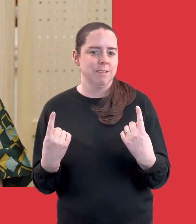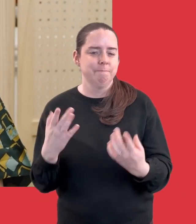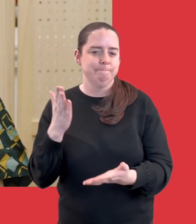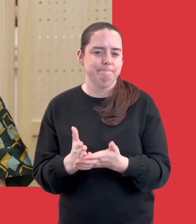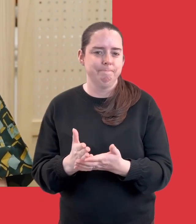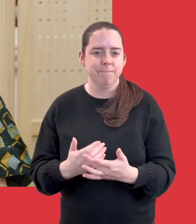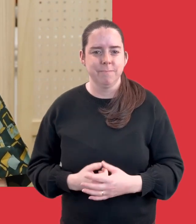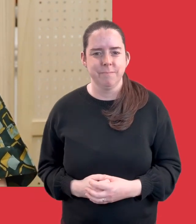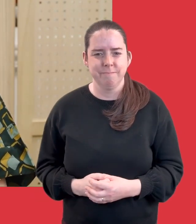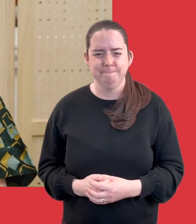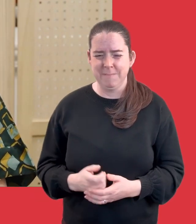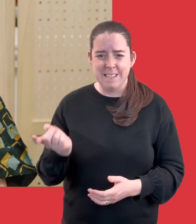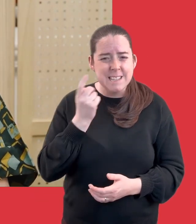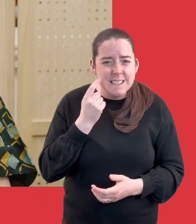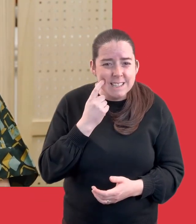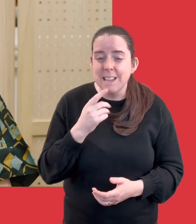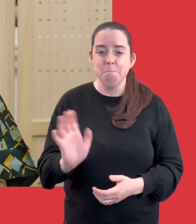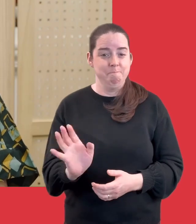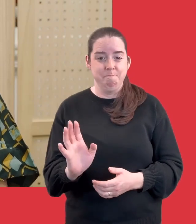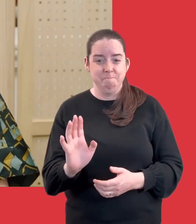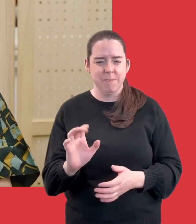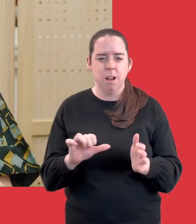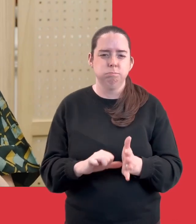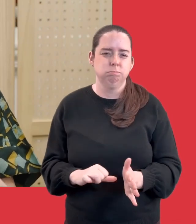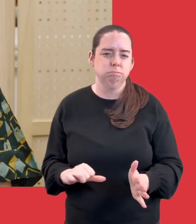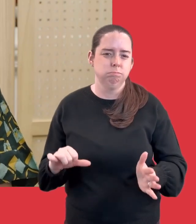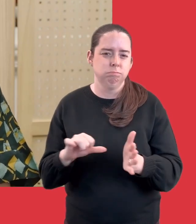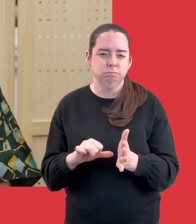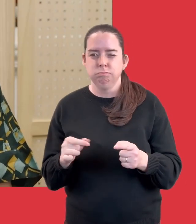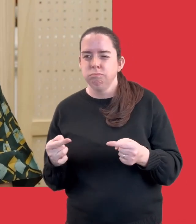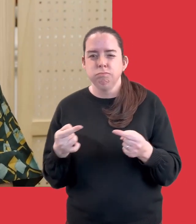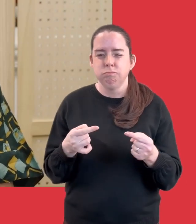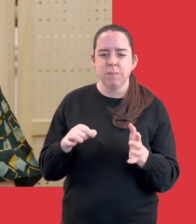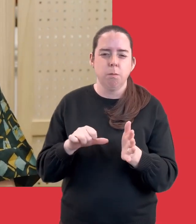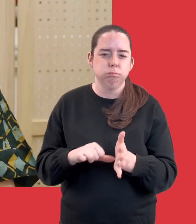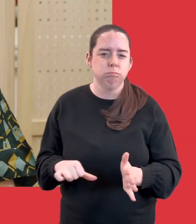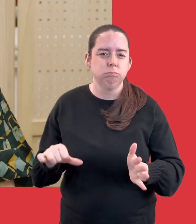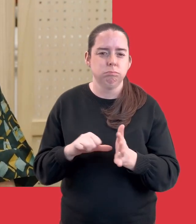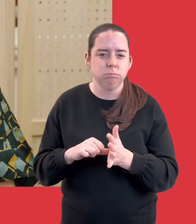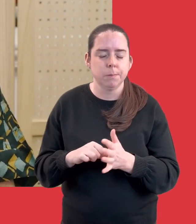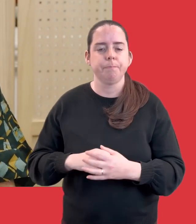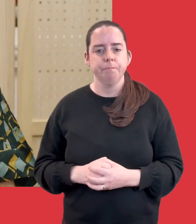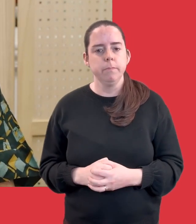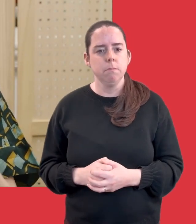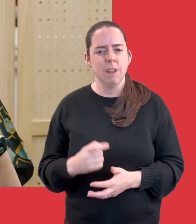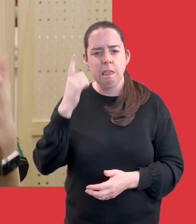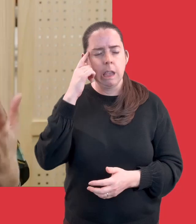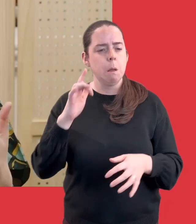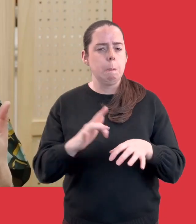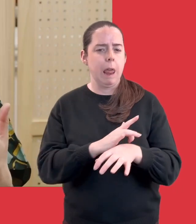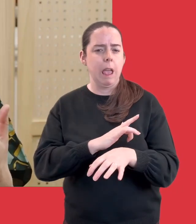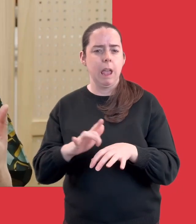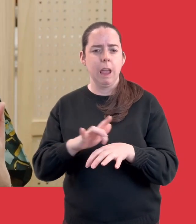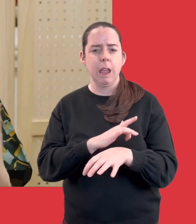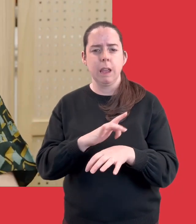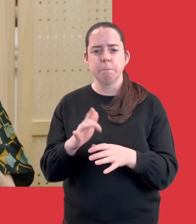broke the mould. And it was not an easy thing to do. It was a difficult thing to do. And in a sense,